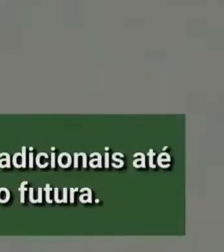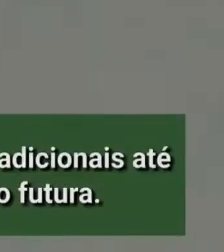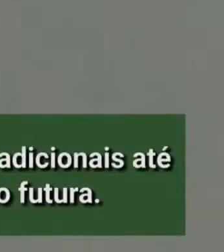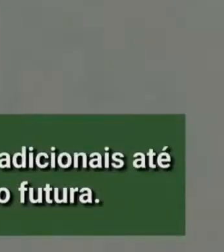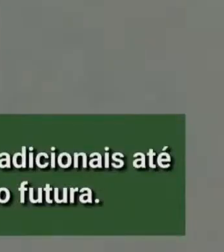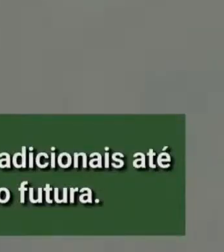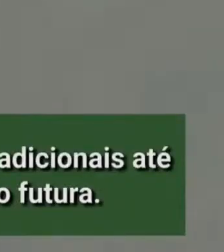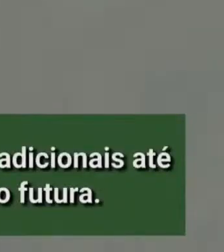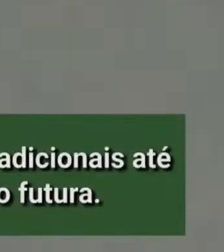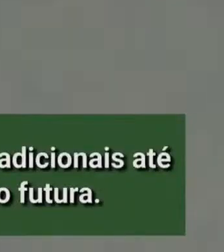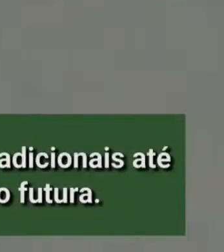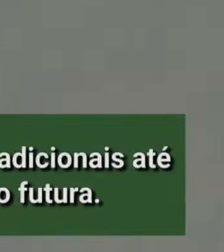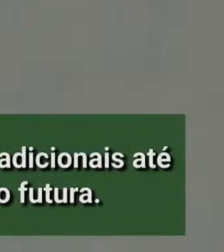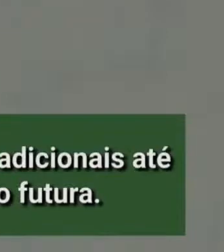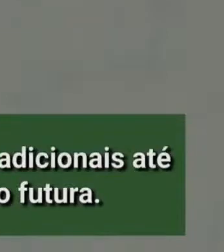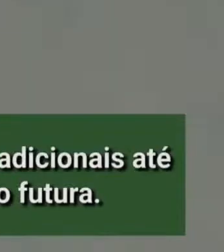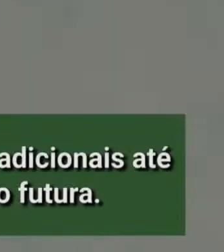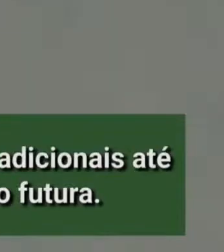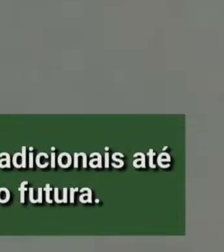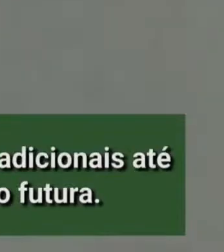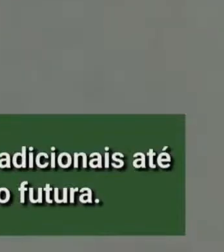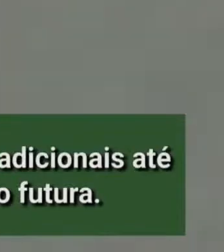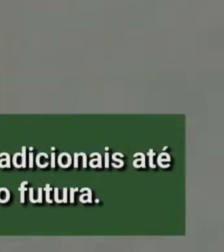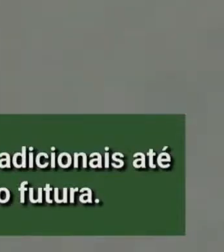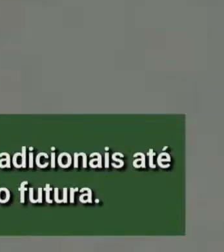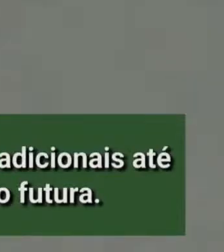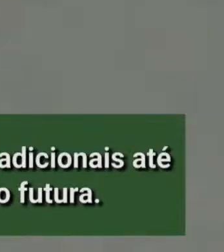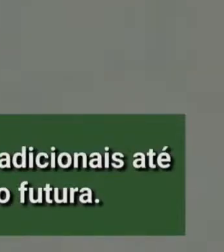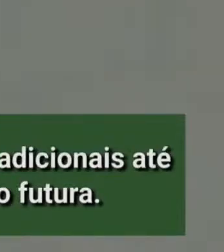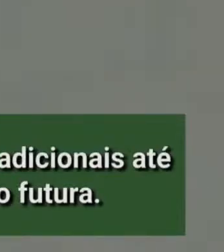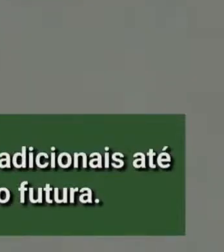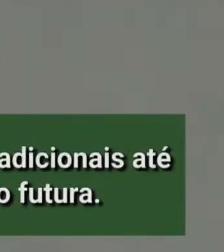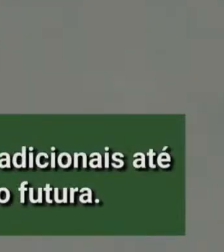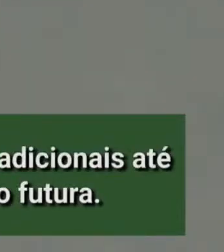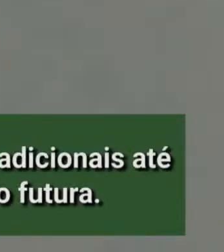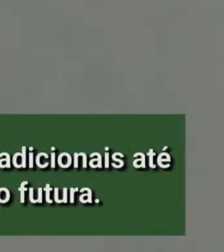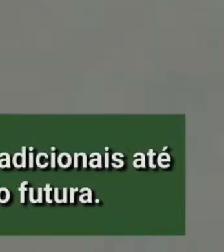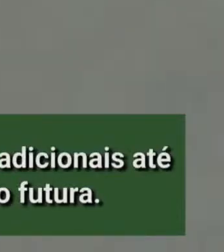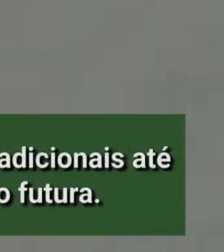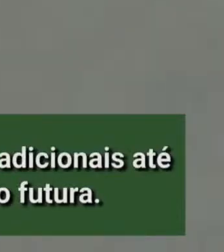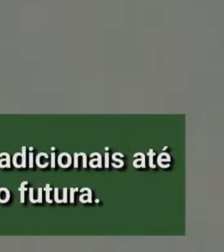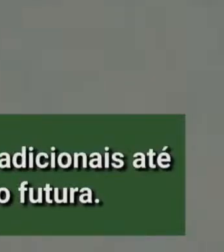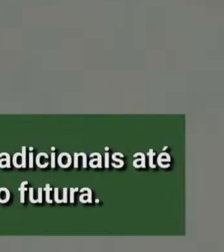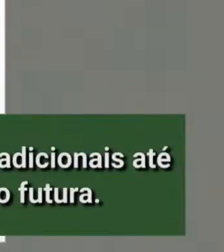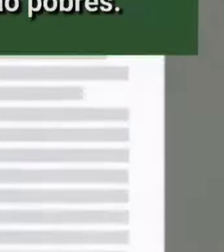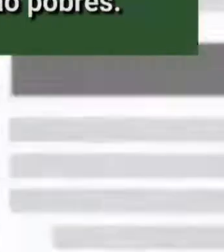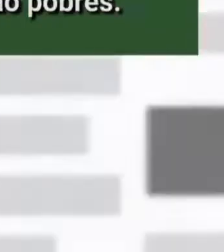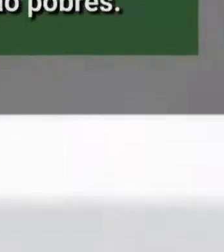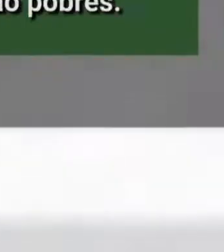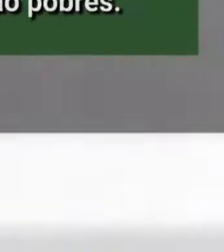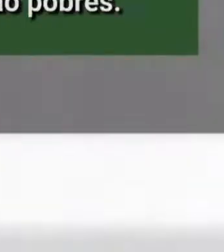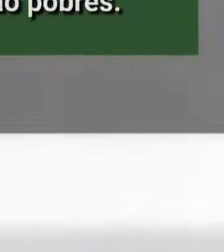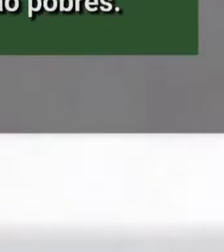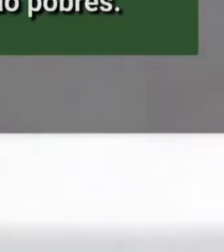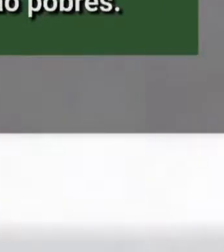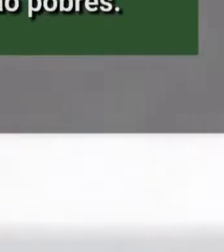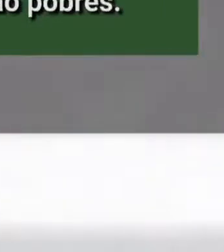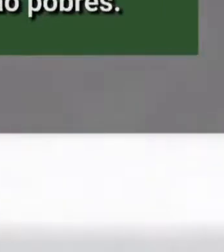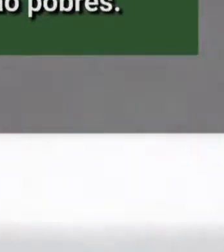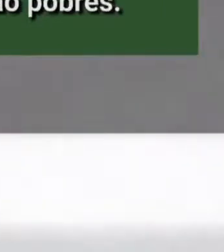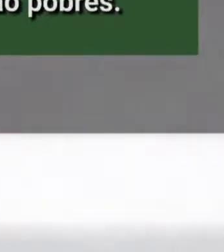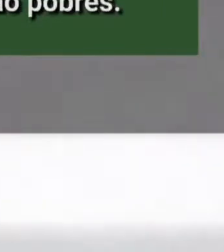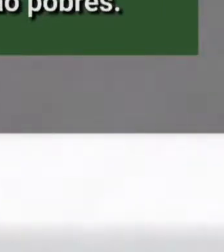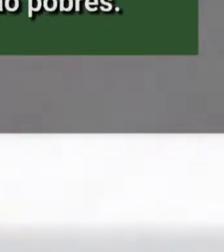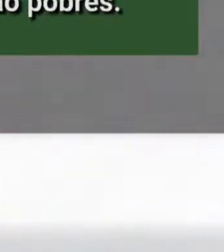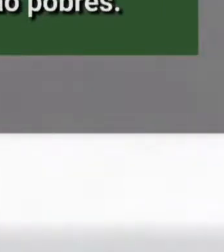40 million additional jobs by 2030 to accommodate its future workforce. Not only more jobs,